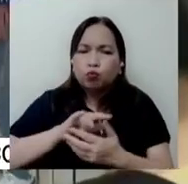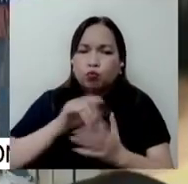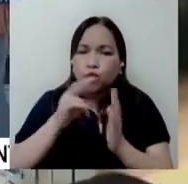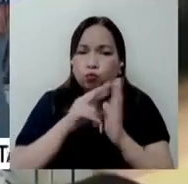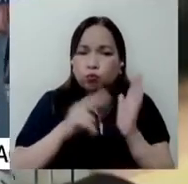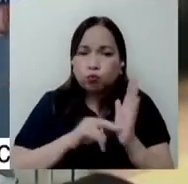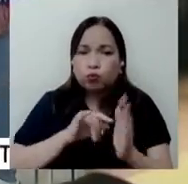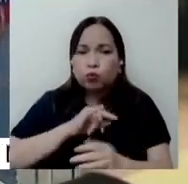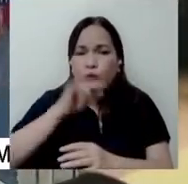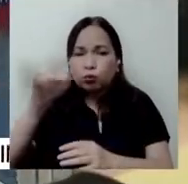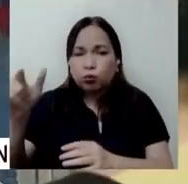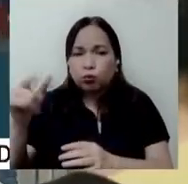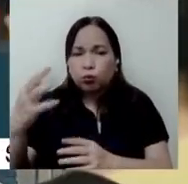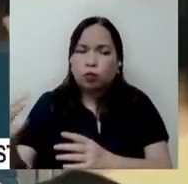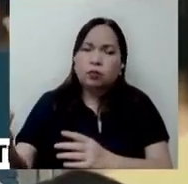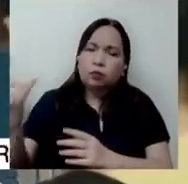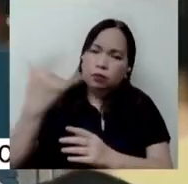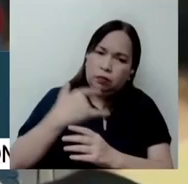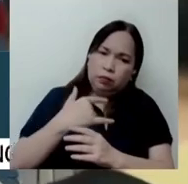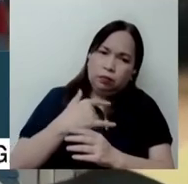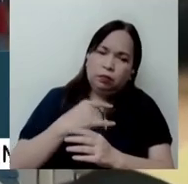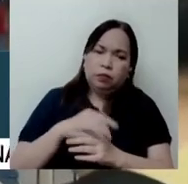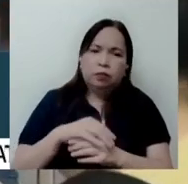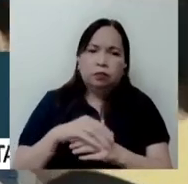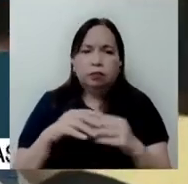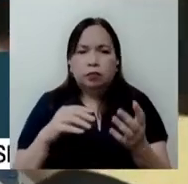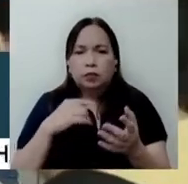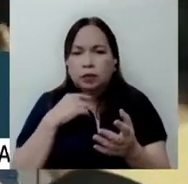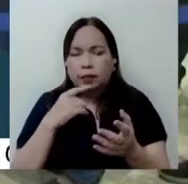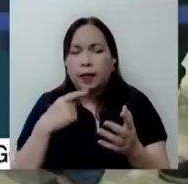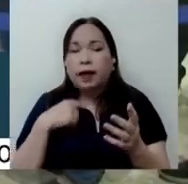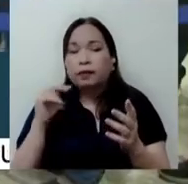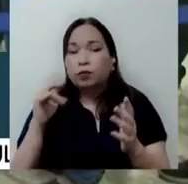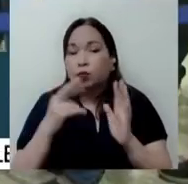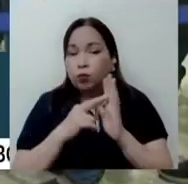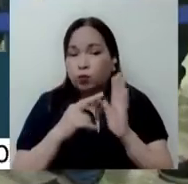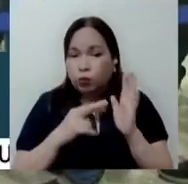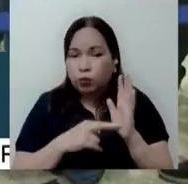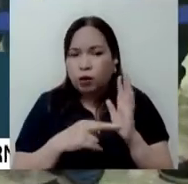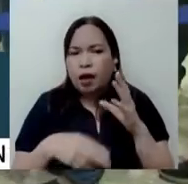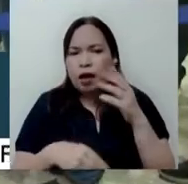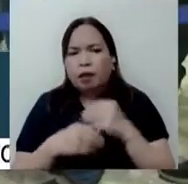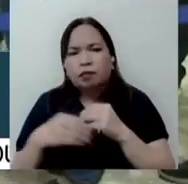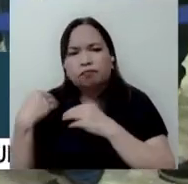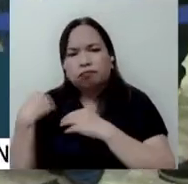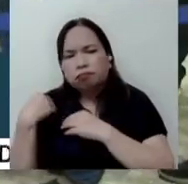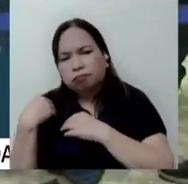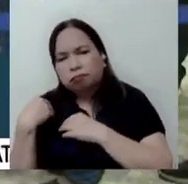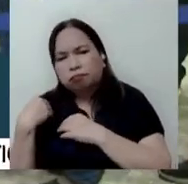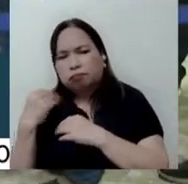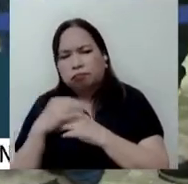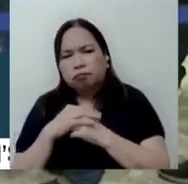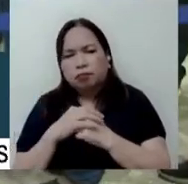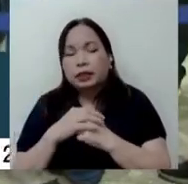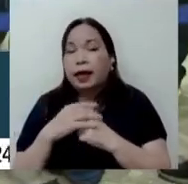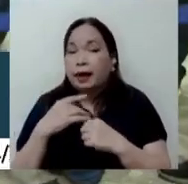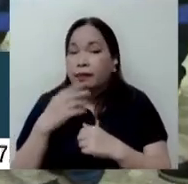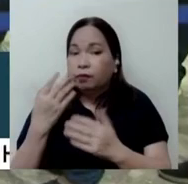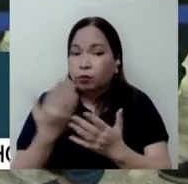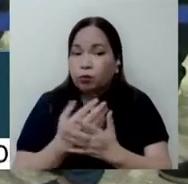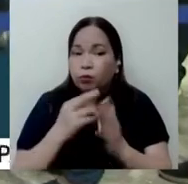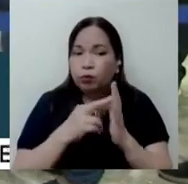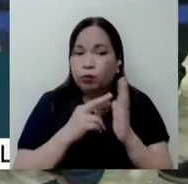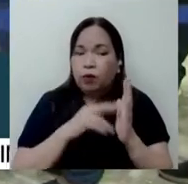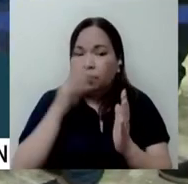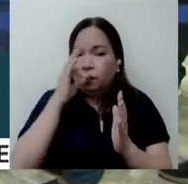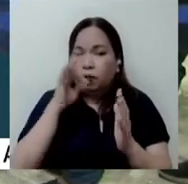The Philippine Chamber of Commerce and Industry asserts the new protocols are an added burden to travelers. See, under the new rules, Filipinos